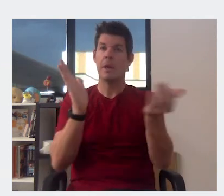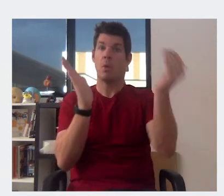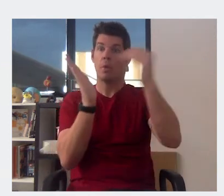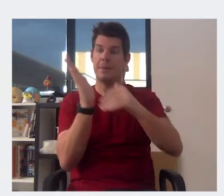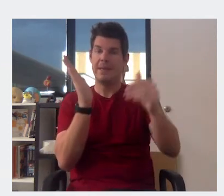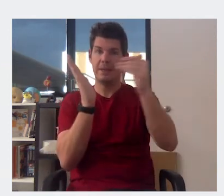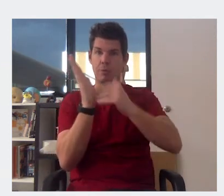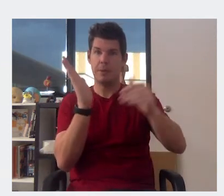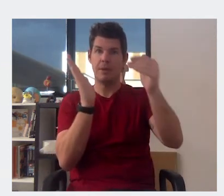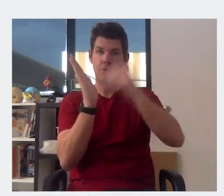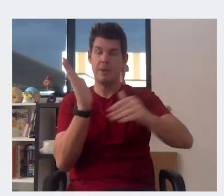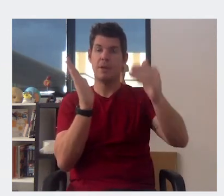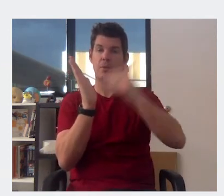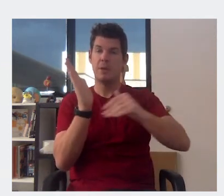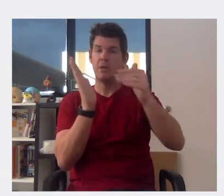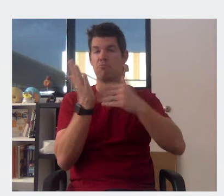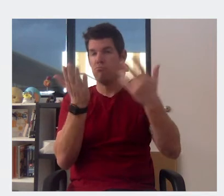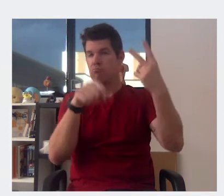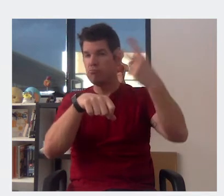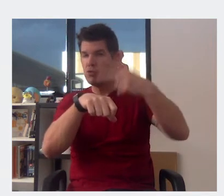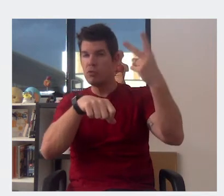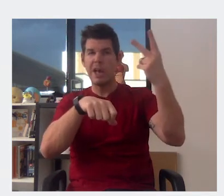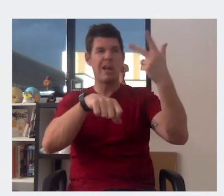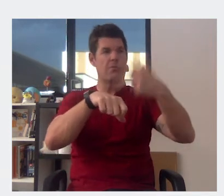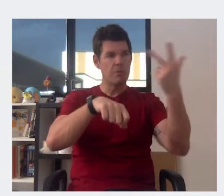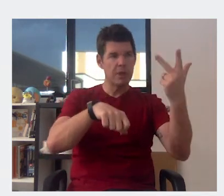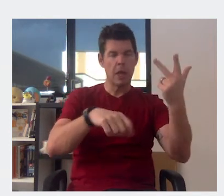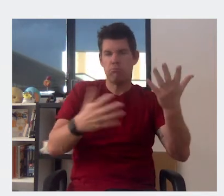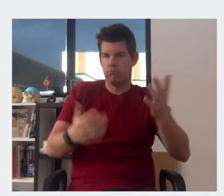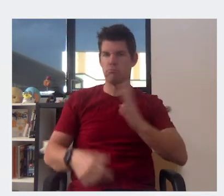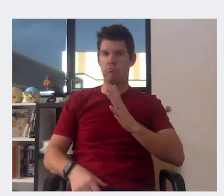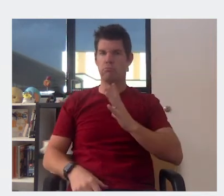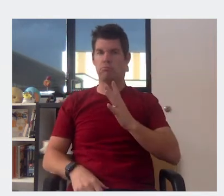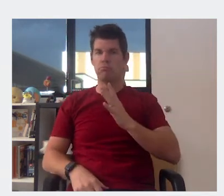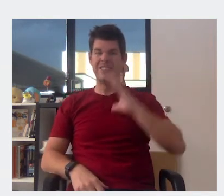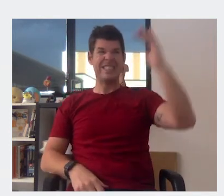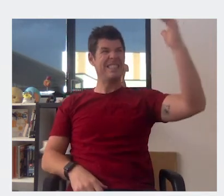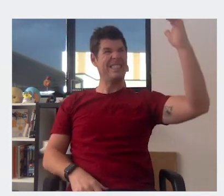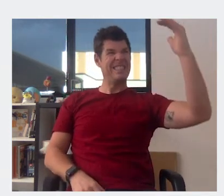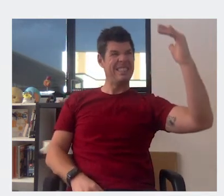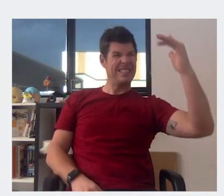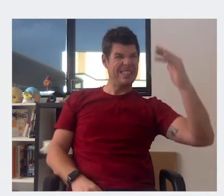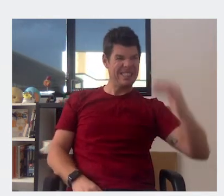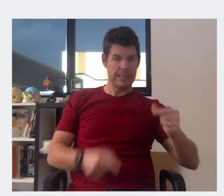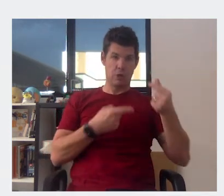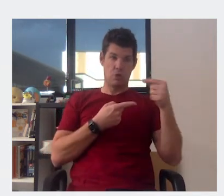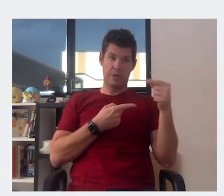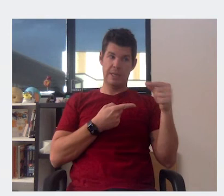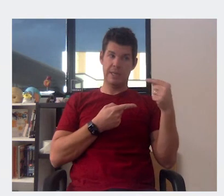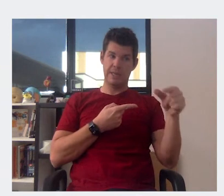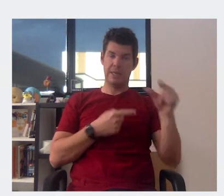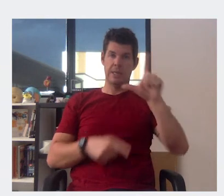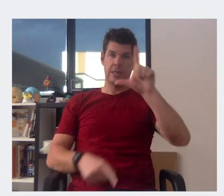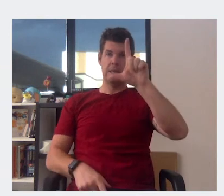times, or 2 or 3 times. Way down here on the green loops, if I click on that, the